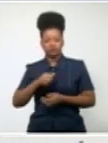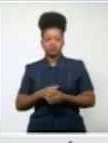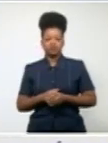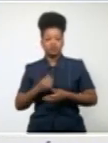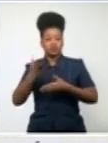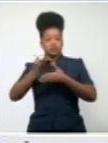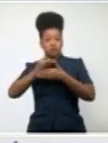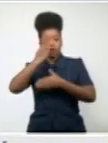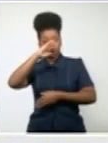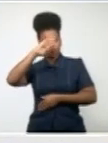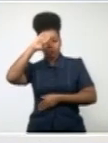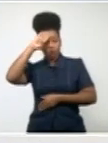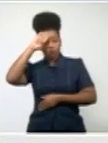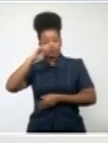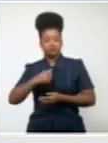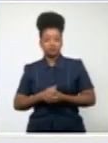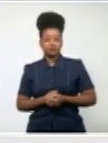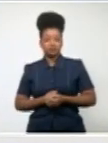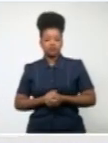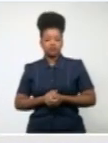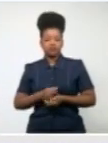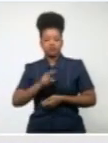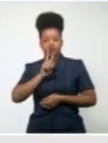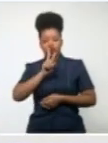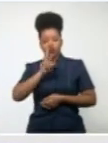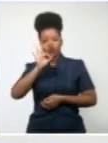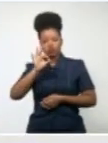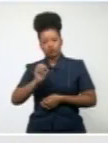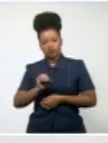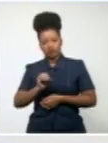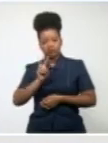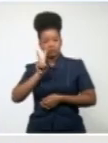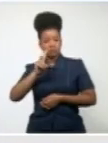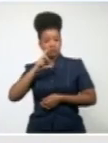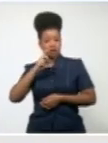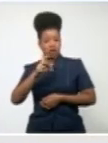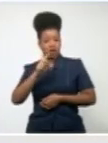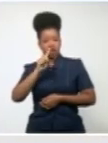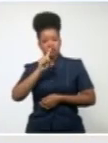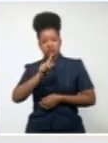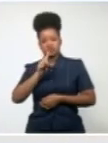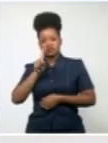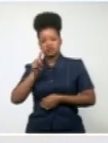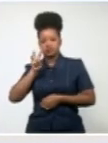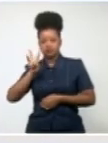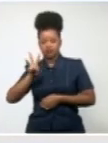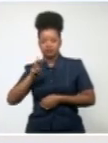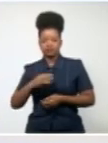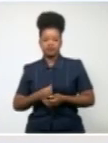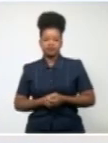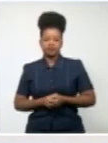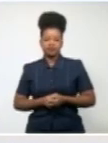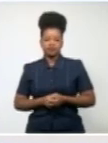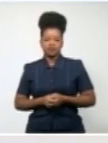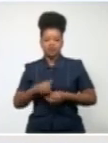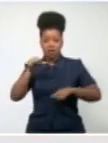Cuba, 280. In Villa Clara, 113.